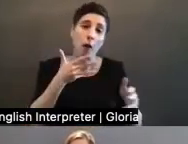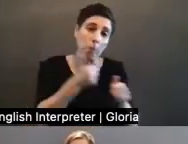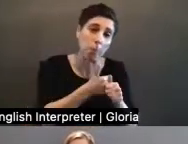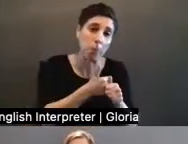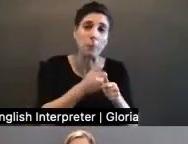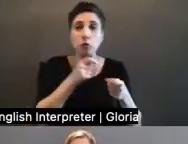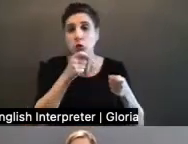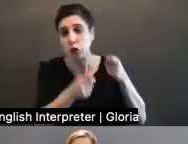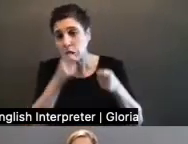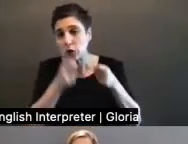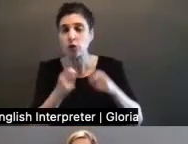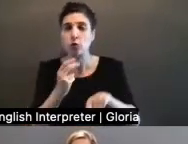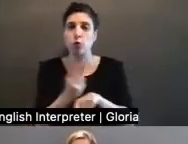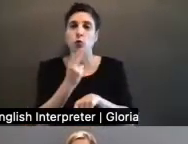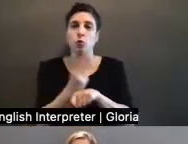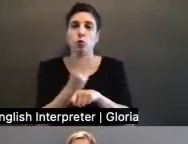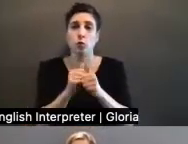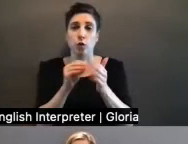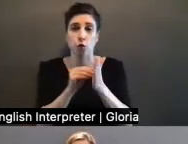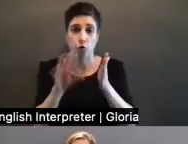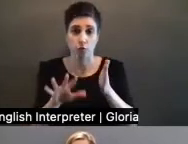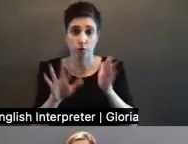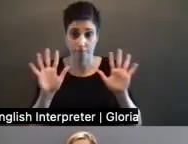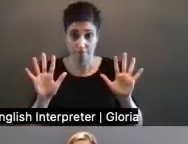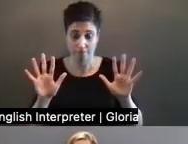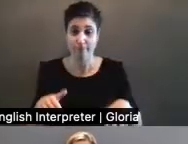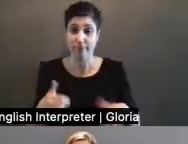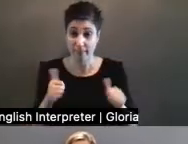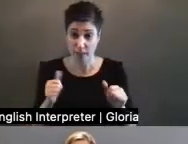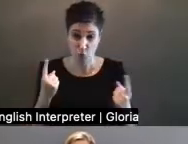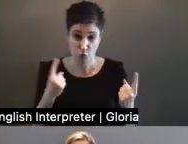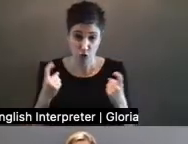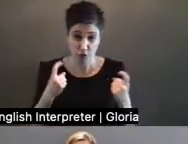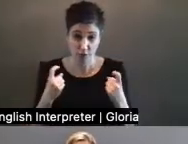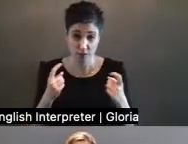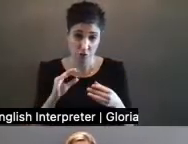Or comments? Feel free to unmute yourself.